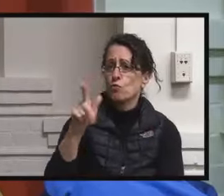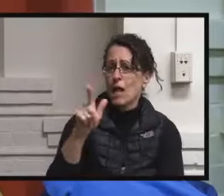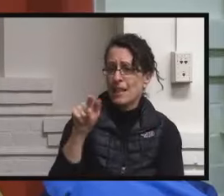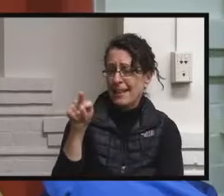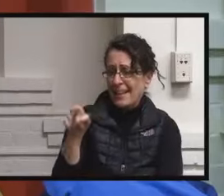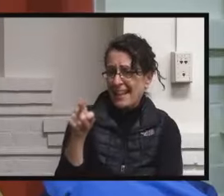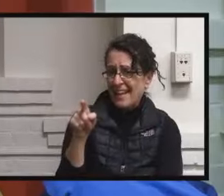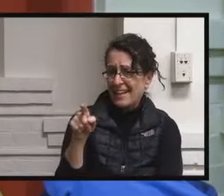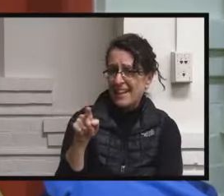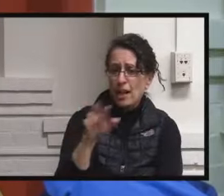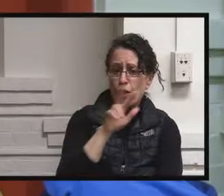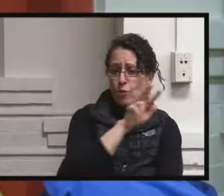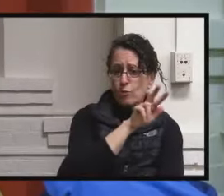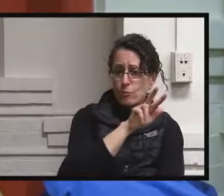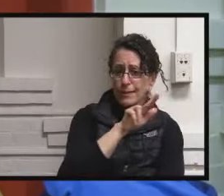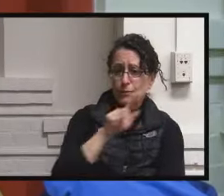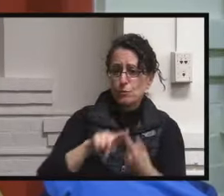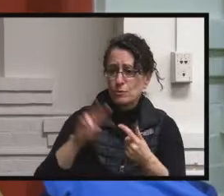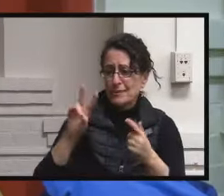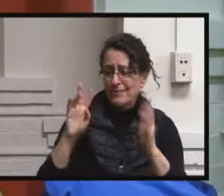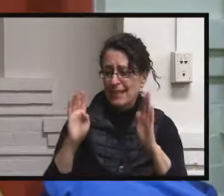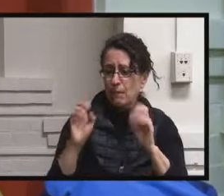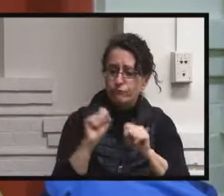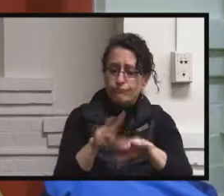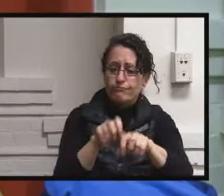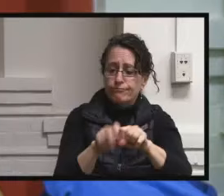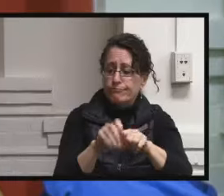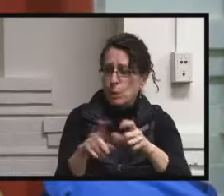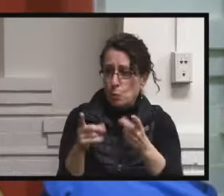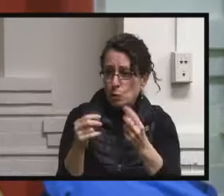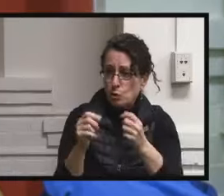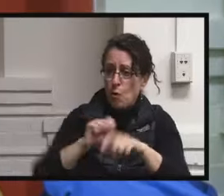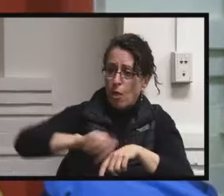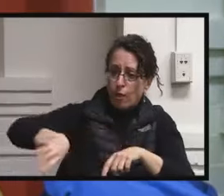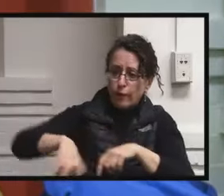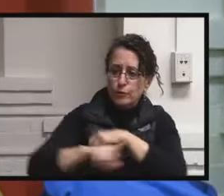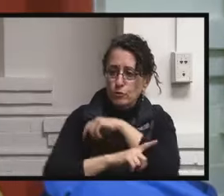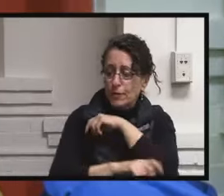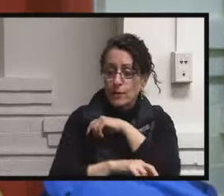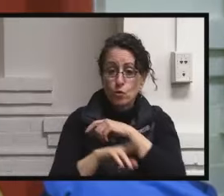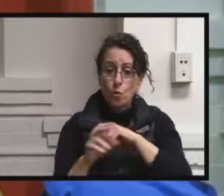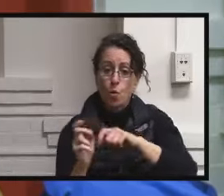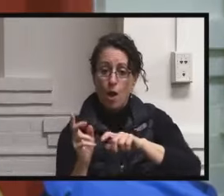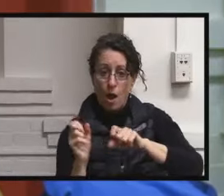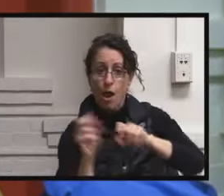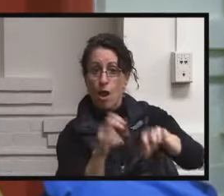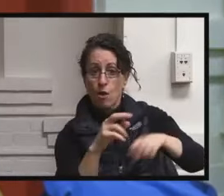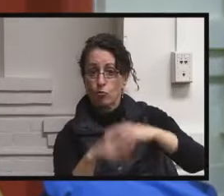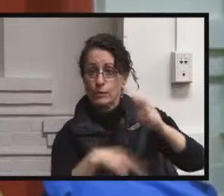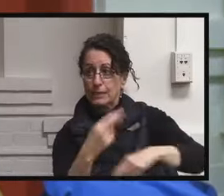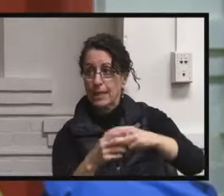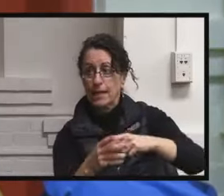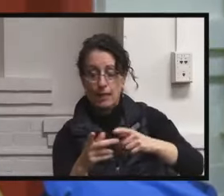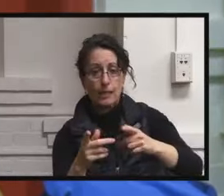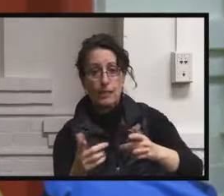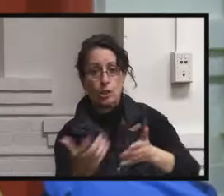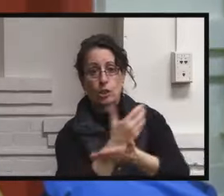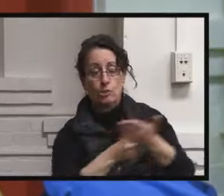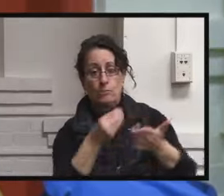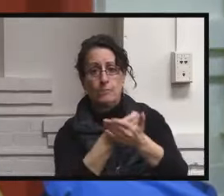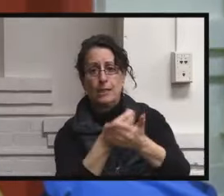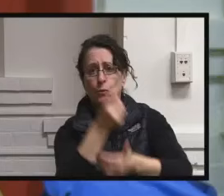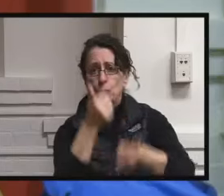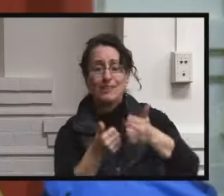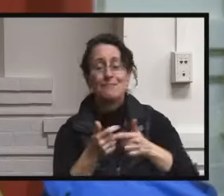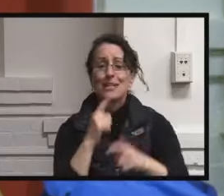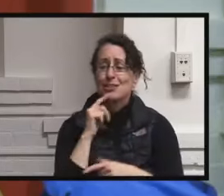3 through 7s. They could be diverting them, or they could be throwing them out like we are, because the market is really poor